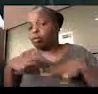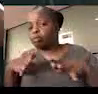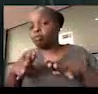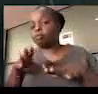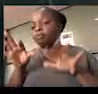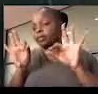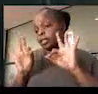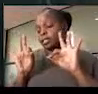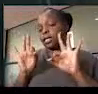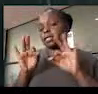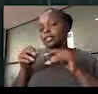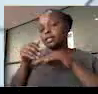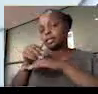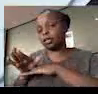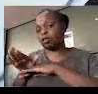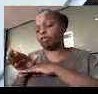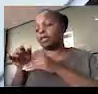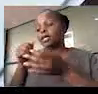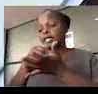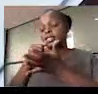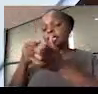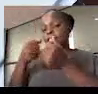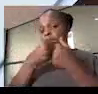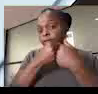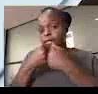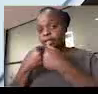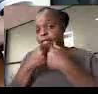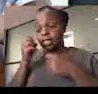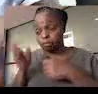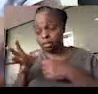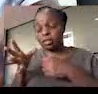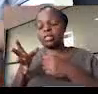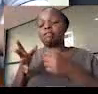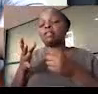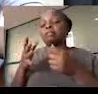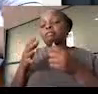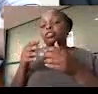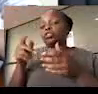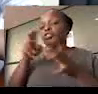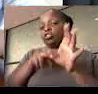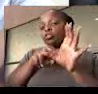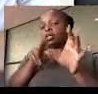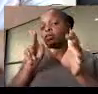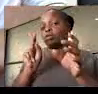best thing is always just not to be there for yourself, but be there for your whole family.